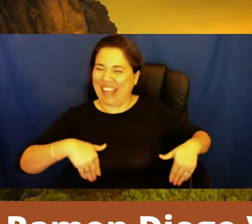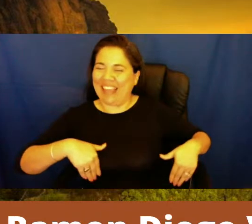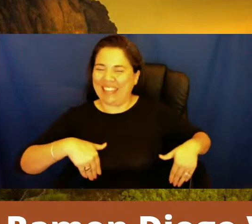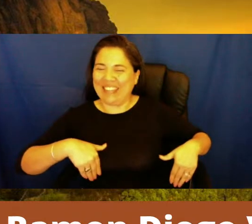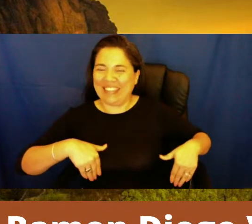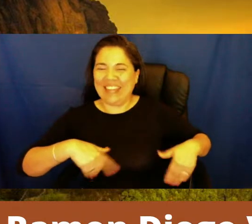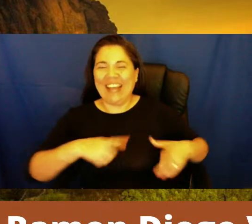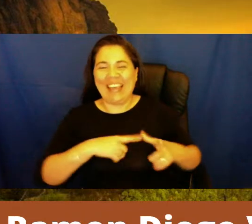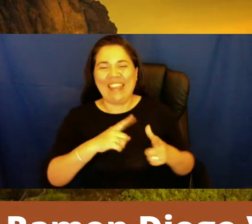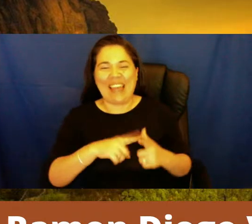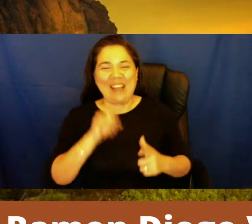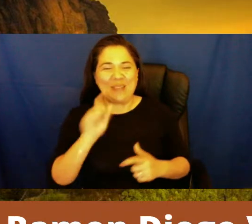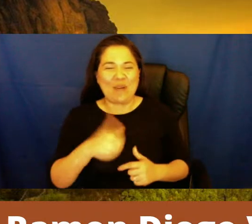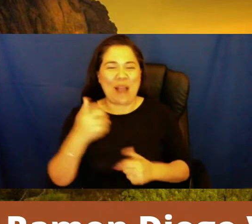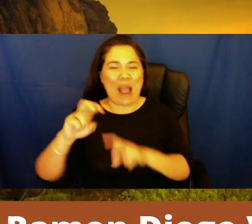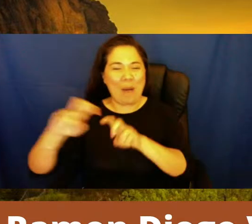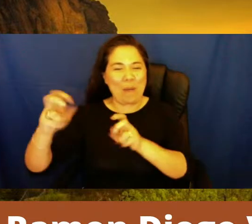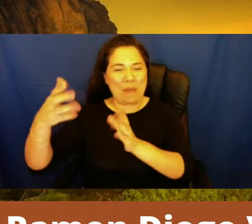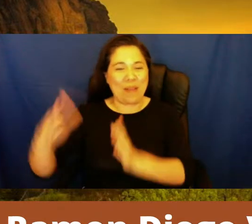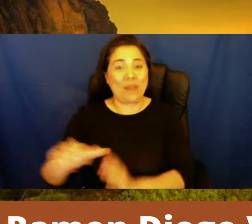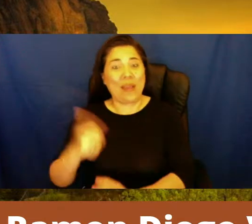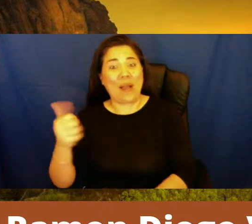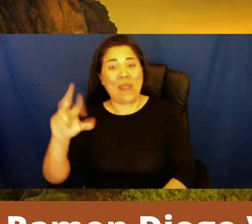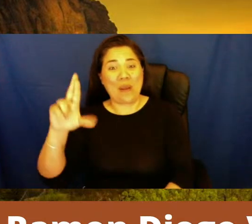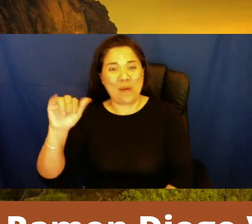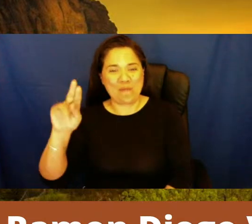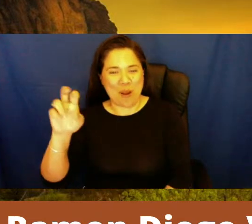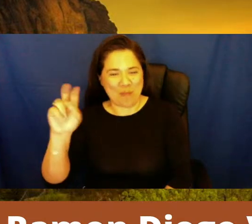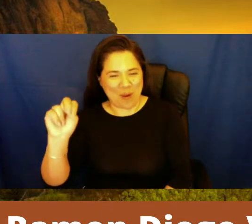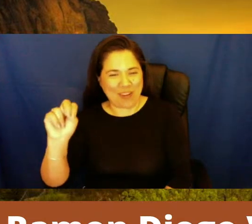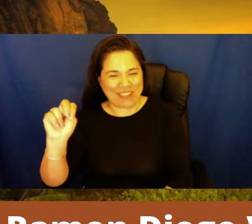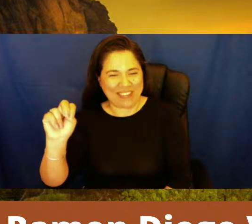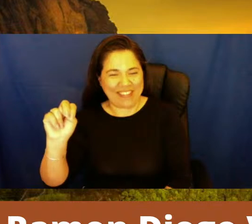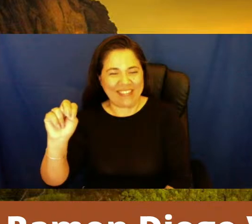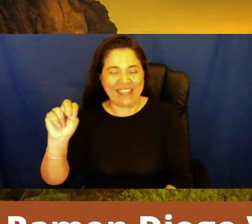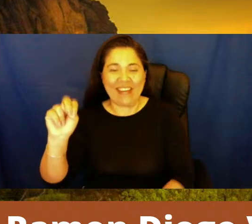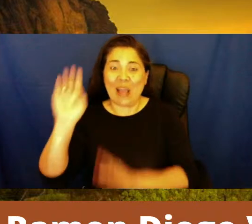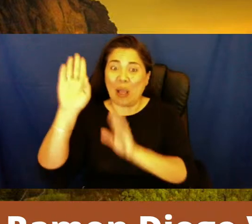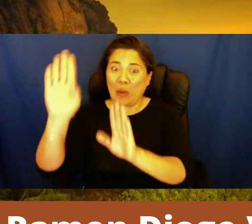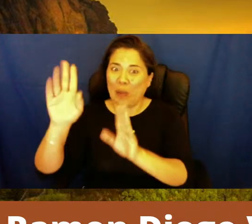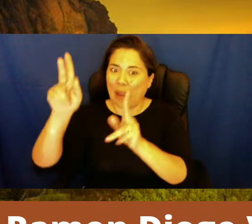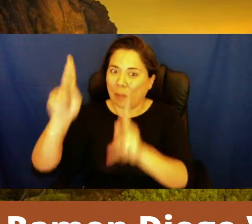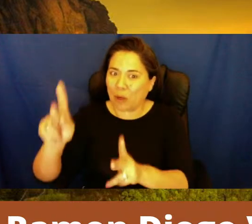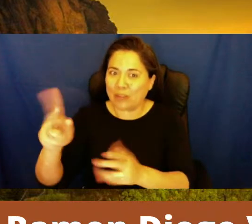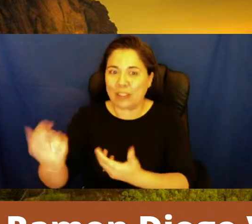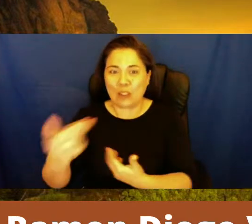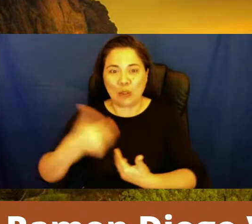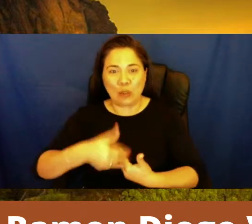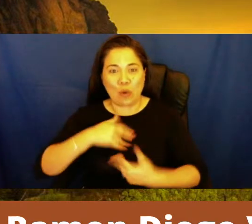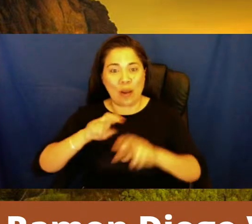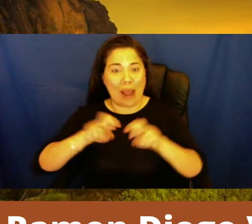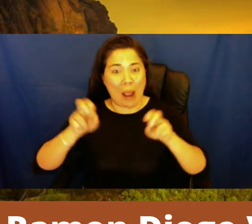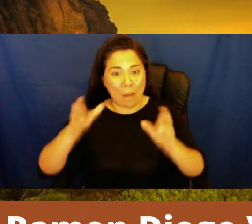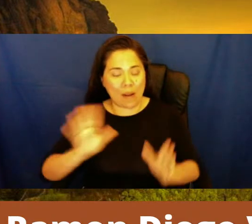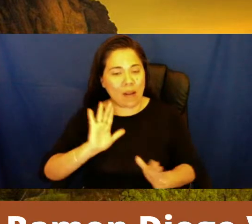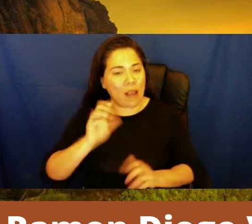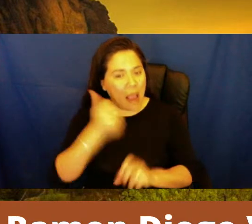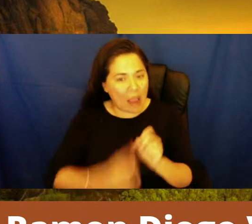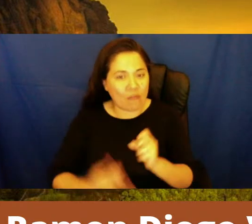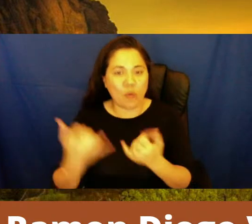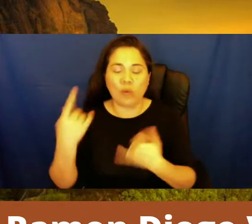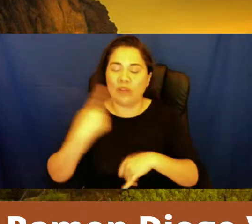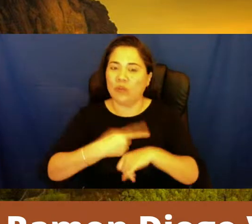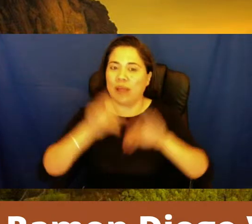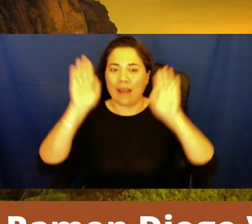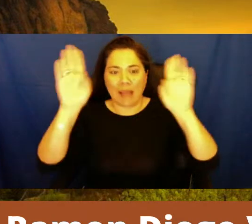our panelists, the other Ramon on our panel. Great person to have on our panel. All of our panelists were excellent. Thank you to